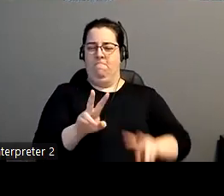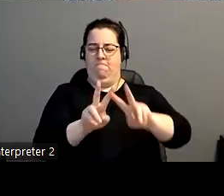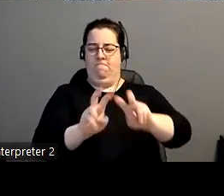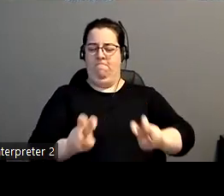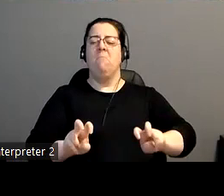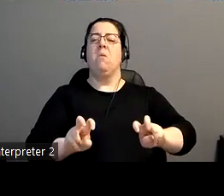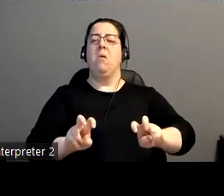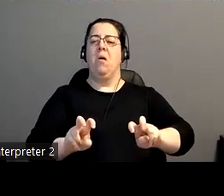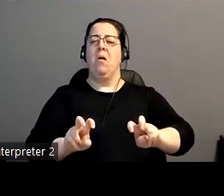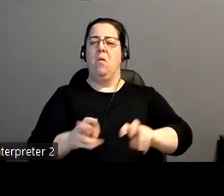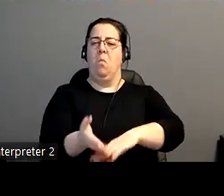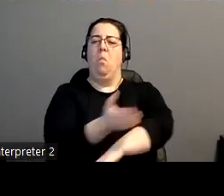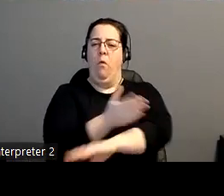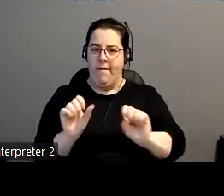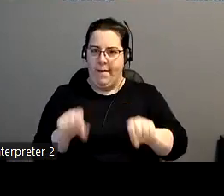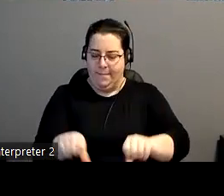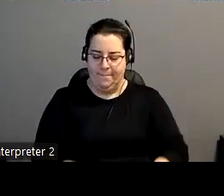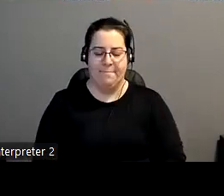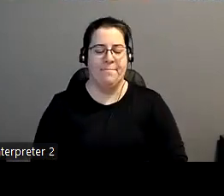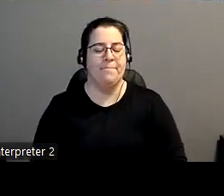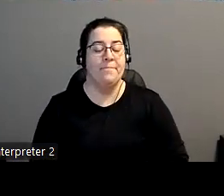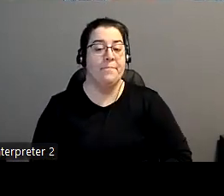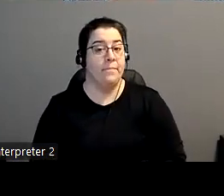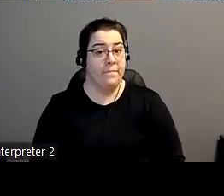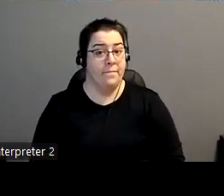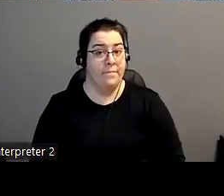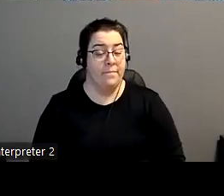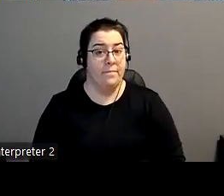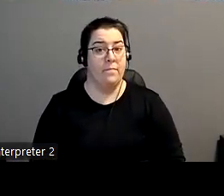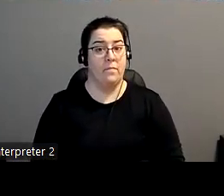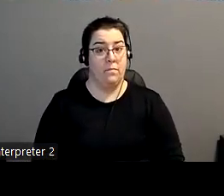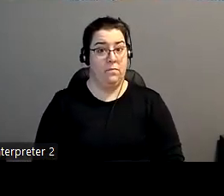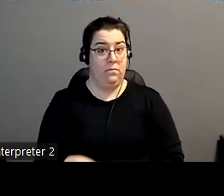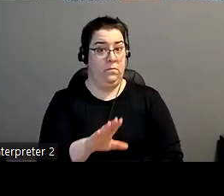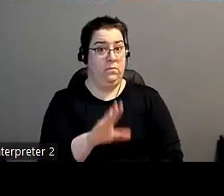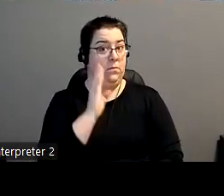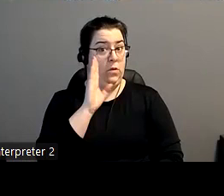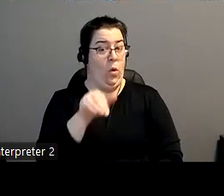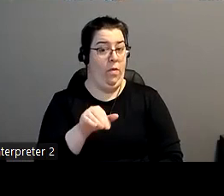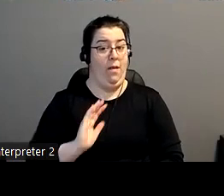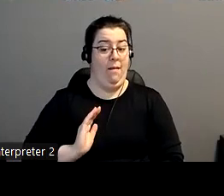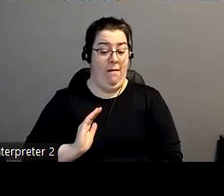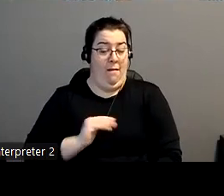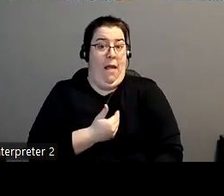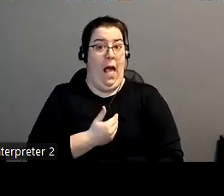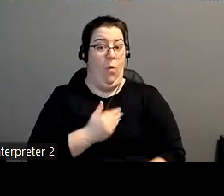And so, because our ambulance service has a private number